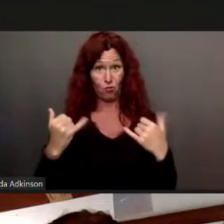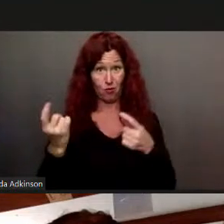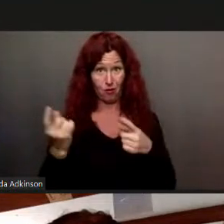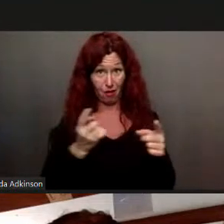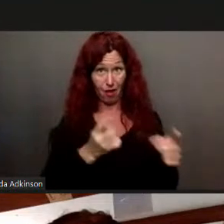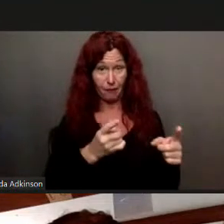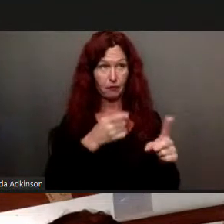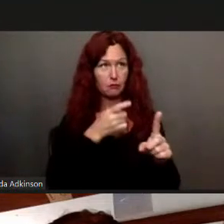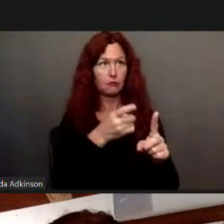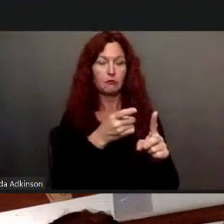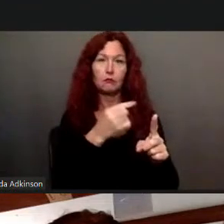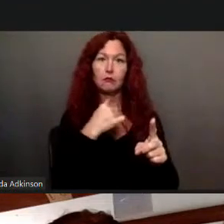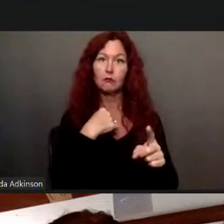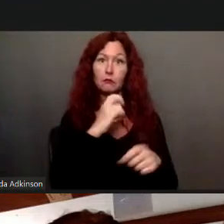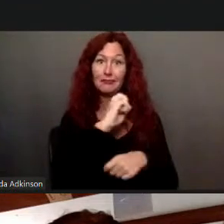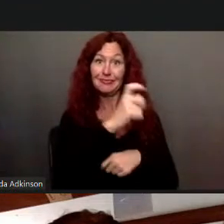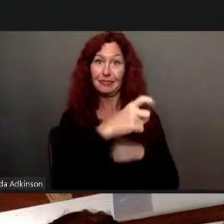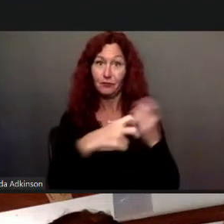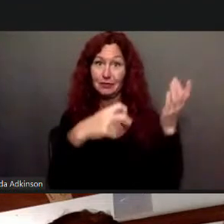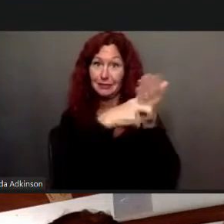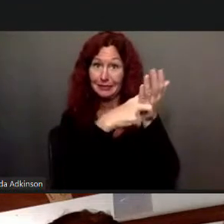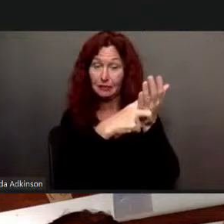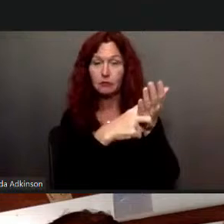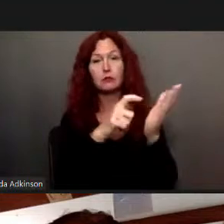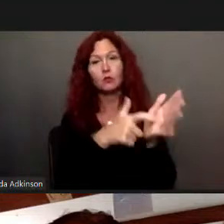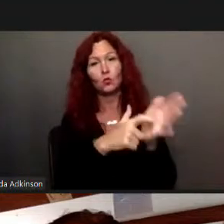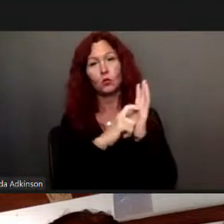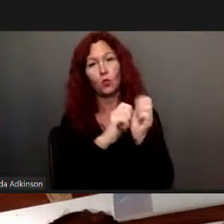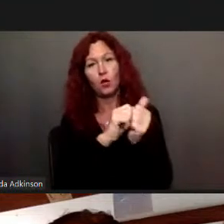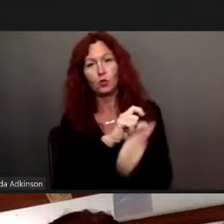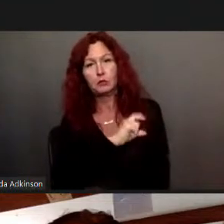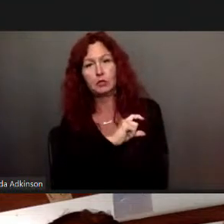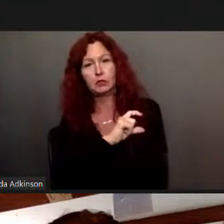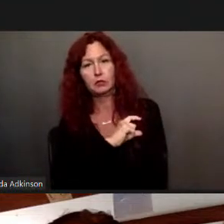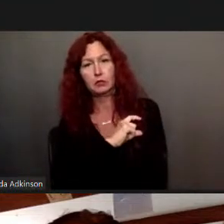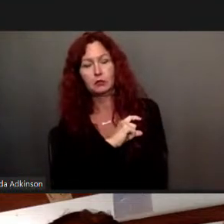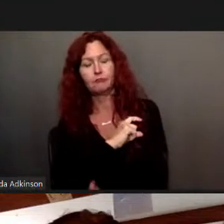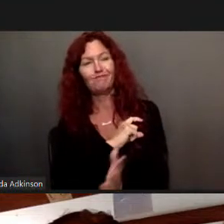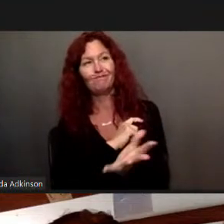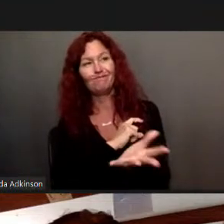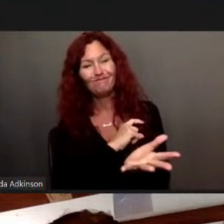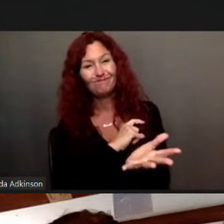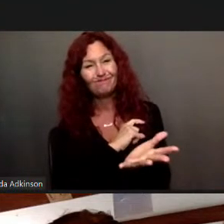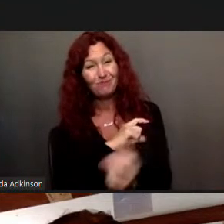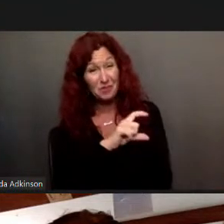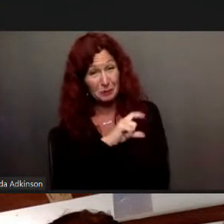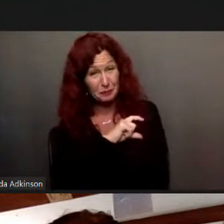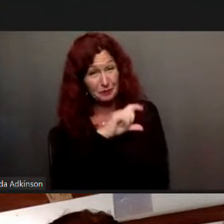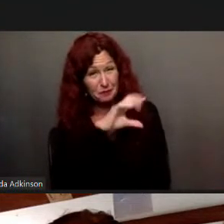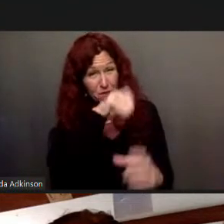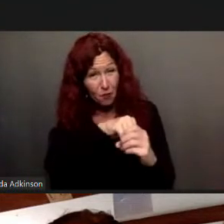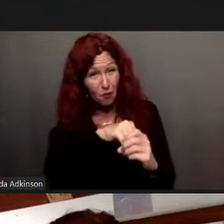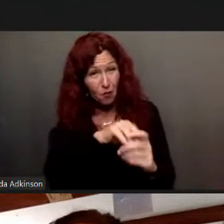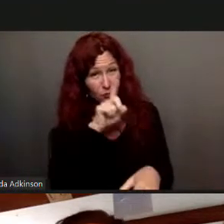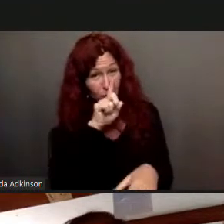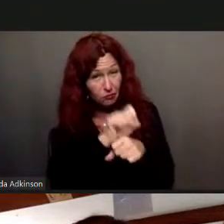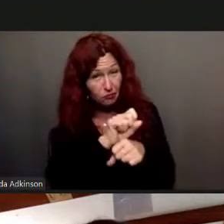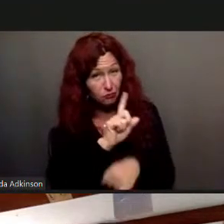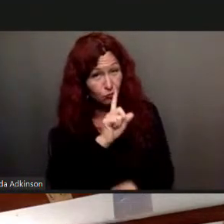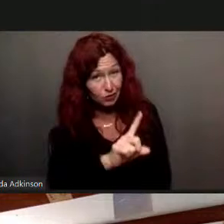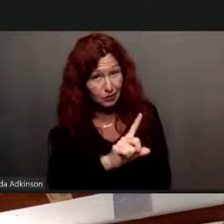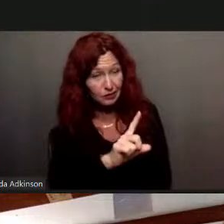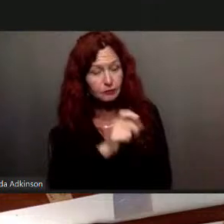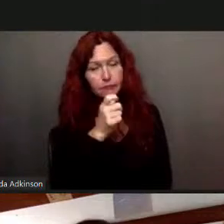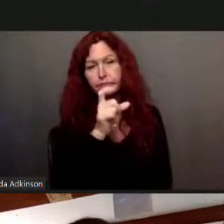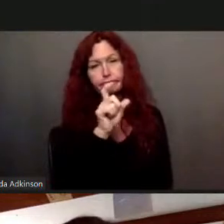that takes some time and it takes some resources. So, in order to give them that tool, we may change that to a civil citation, but that doesn't mean